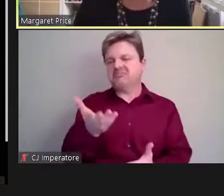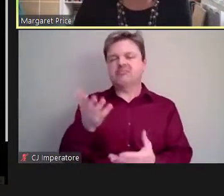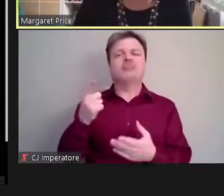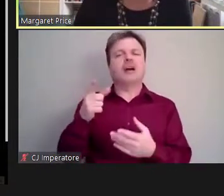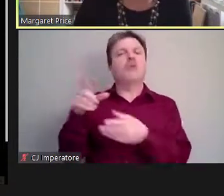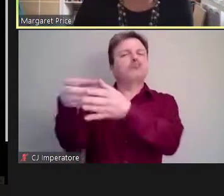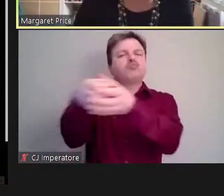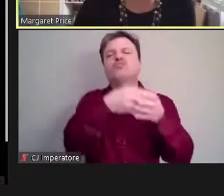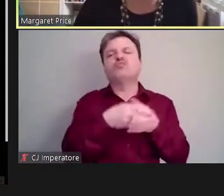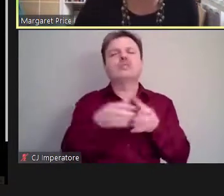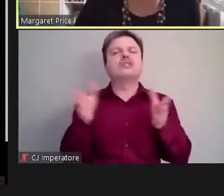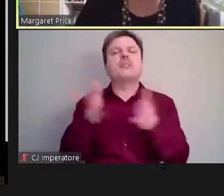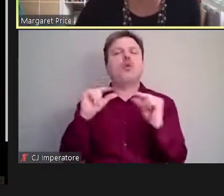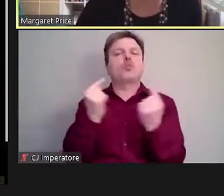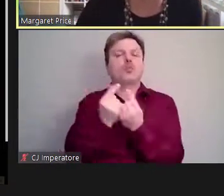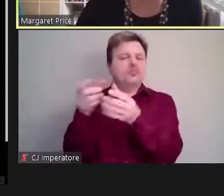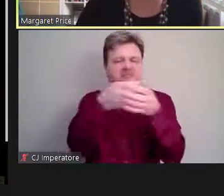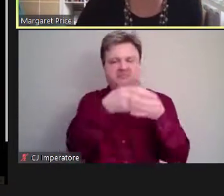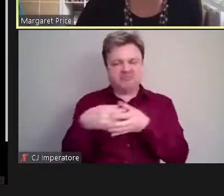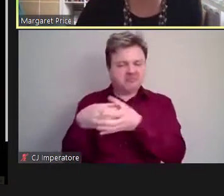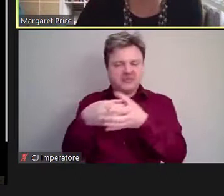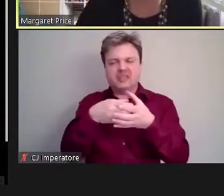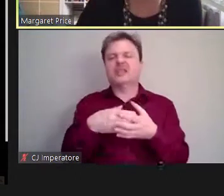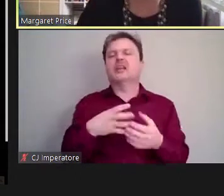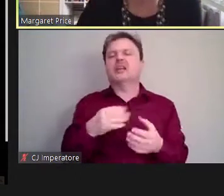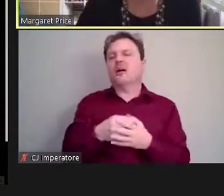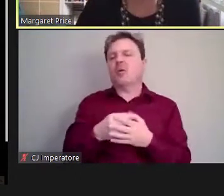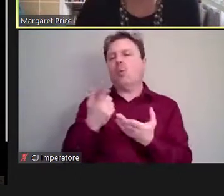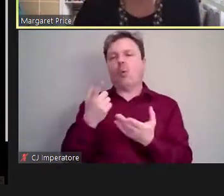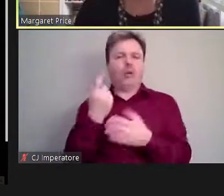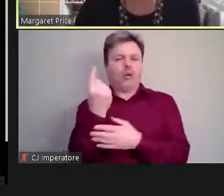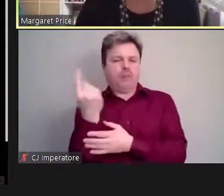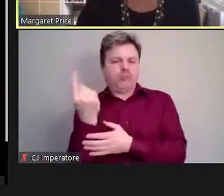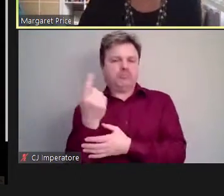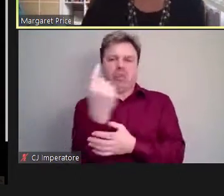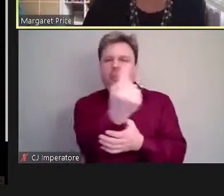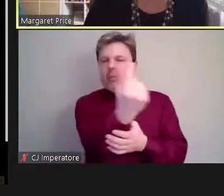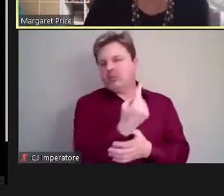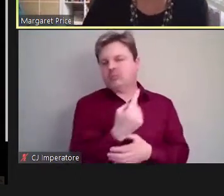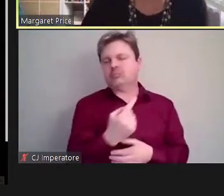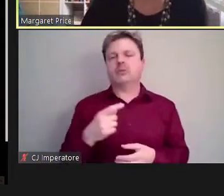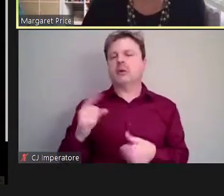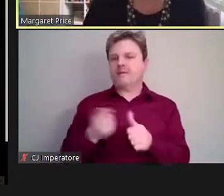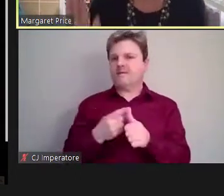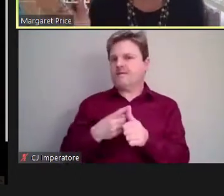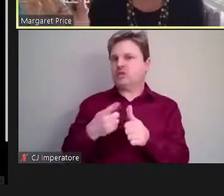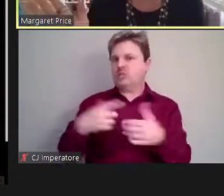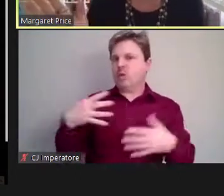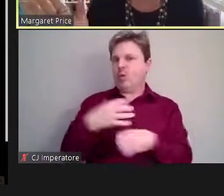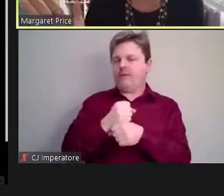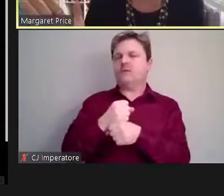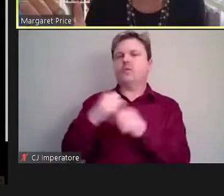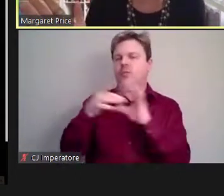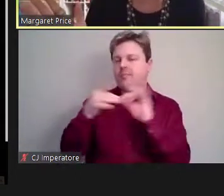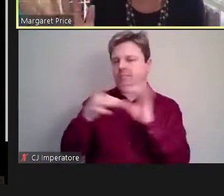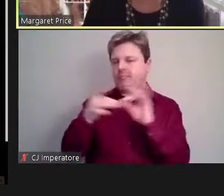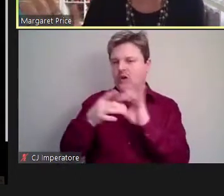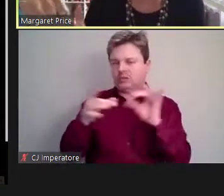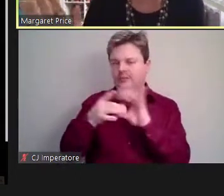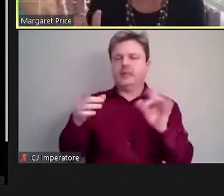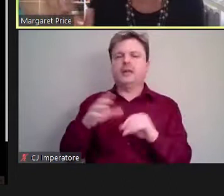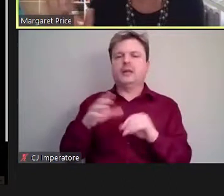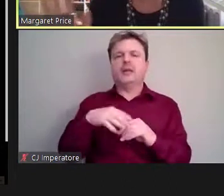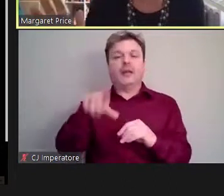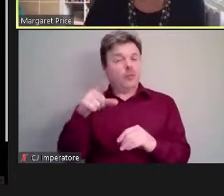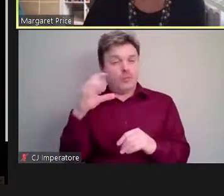solitary reflection after I give a few sort of overview remarks. And again, those of you who were at the talk on Wednesday,